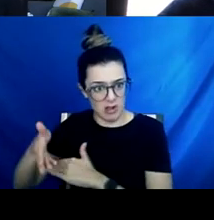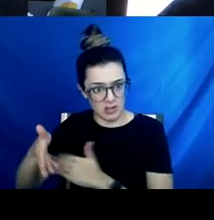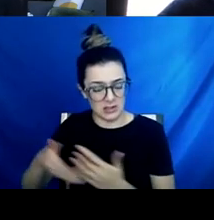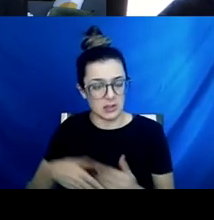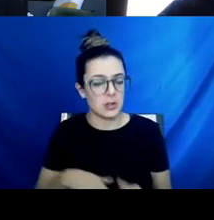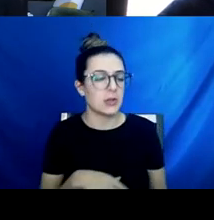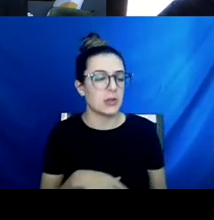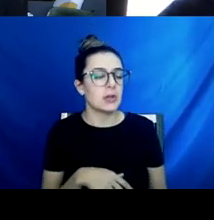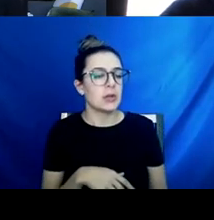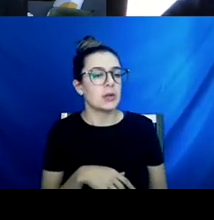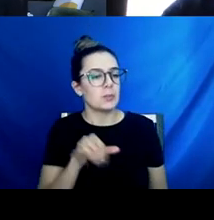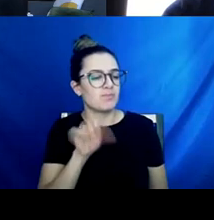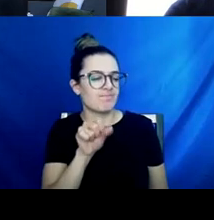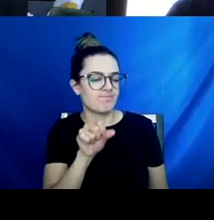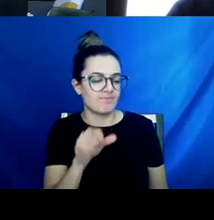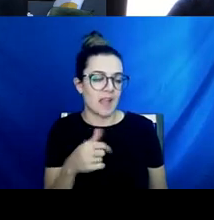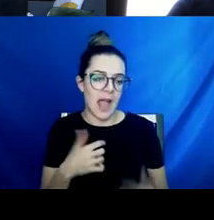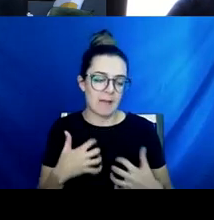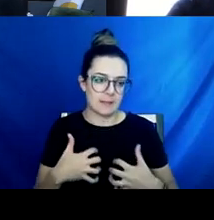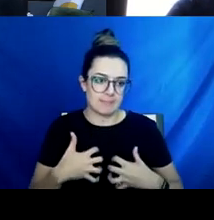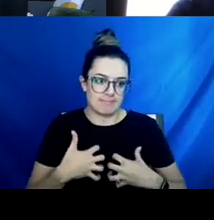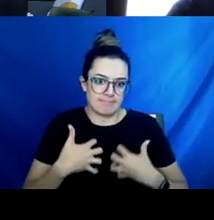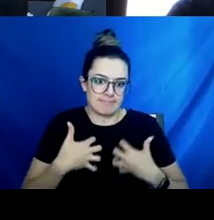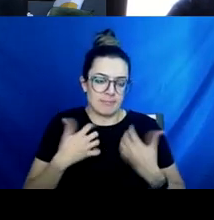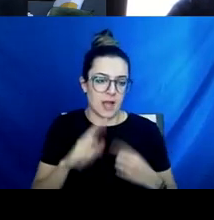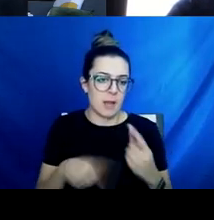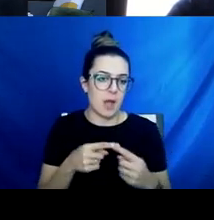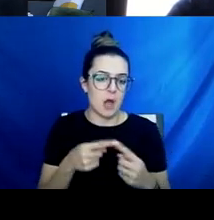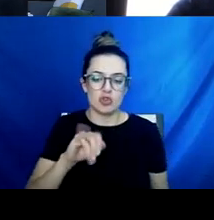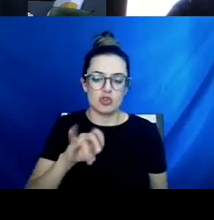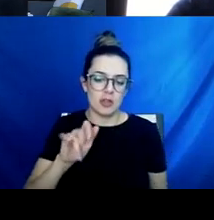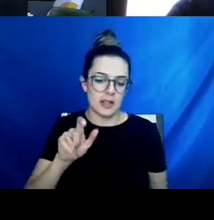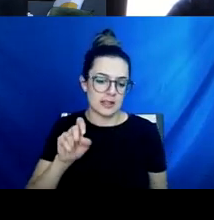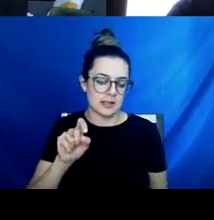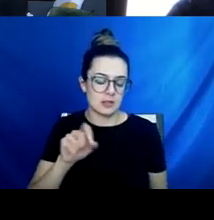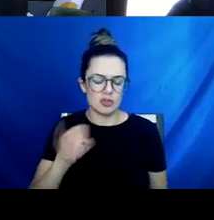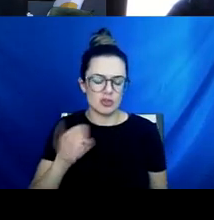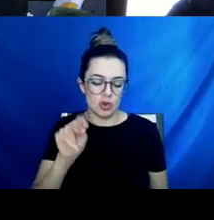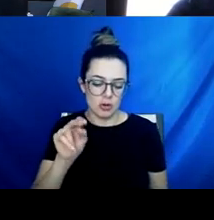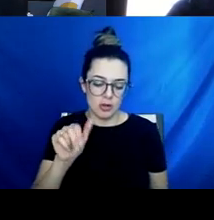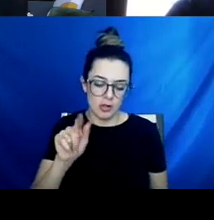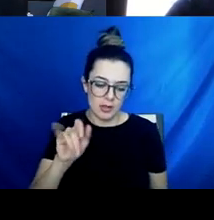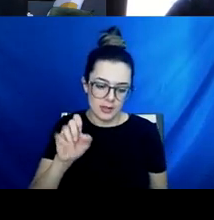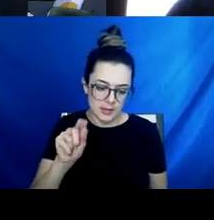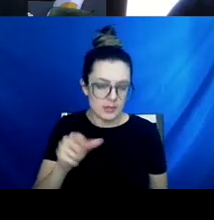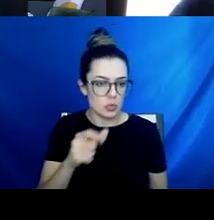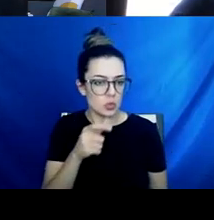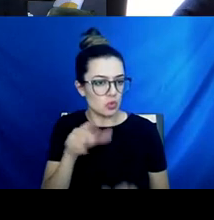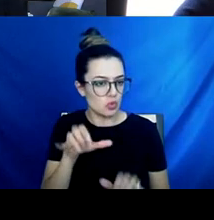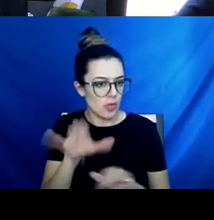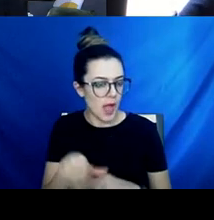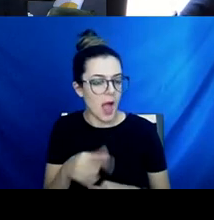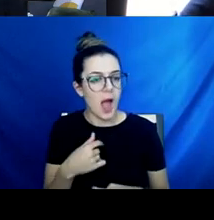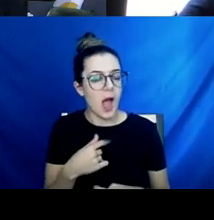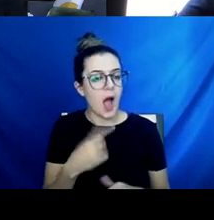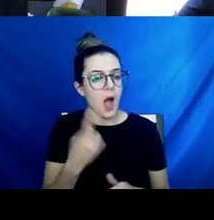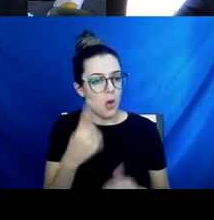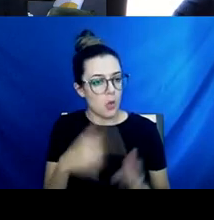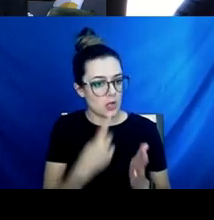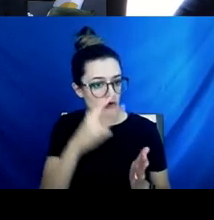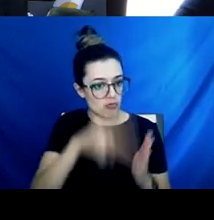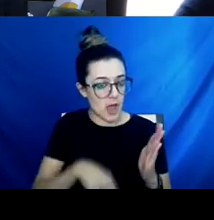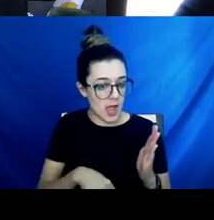Well, thank you for your thoughts on it, Lauren. I also do not know, unfortunately, the magic answer either. We